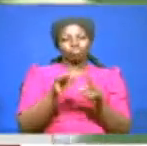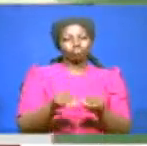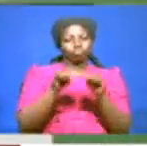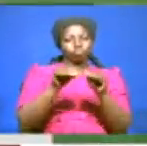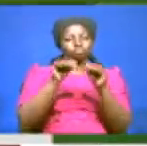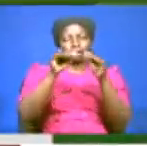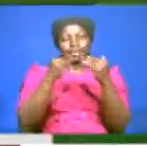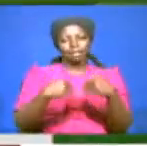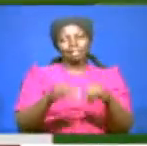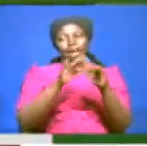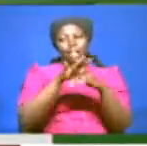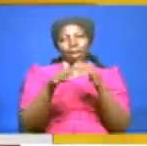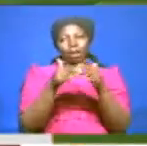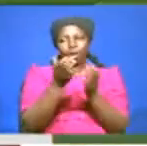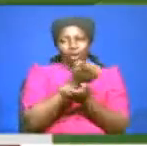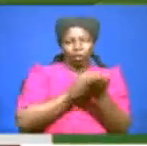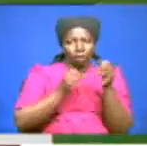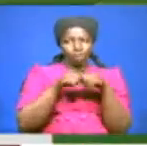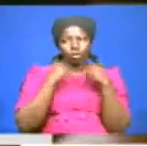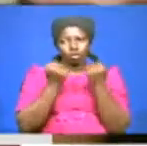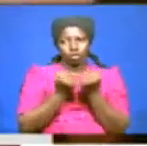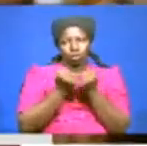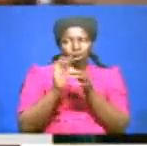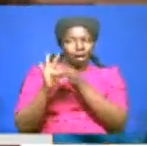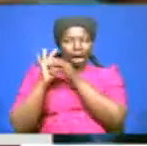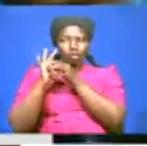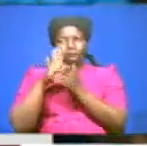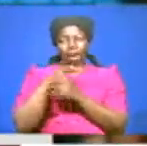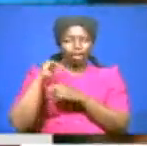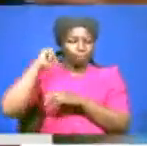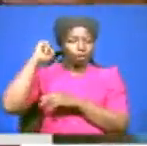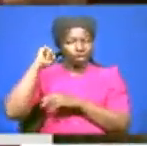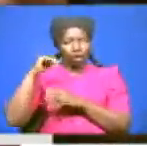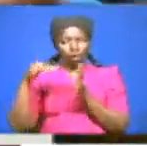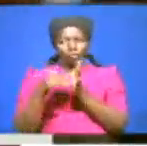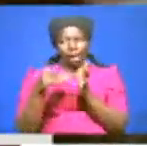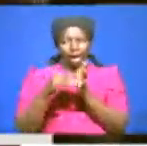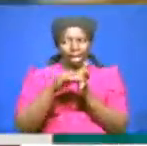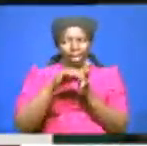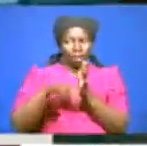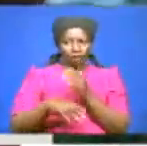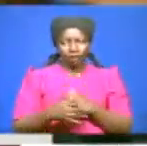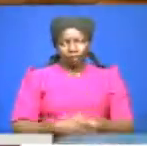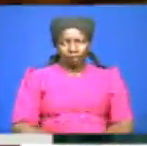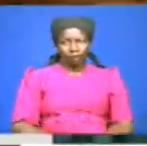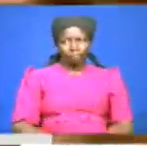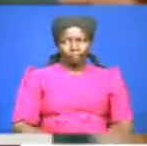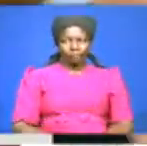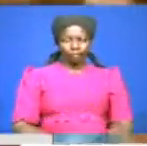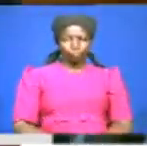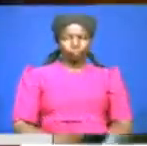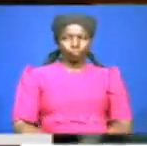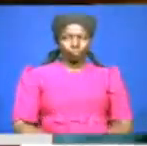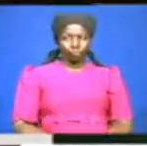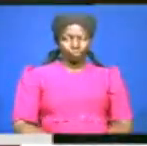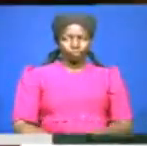all economic, social, cultural and political barriers. Pele at his peak was something to behold. He was made for football,